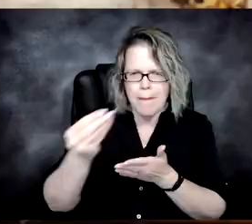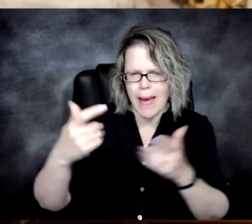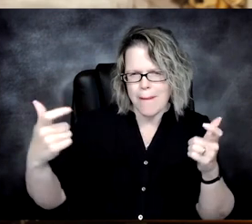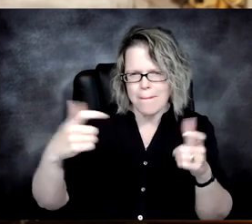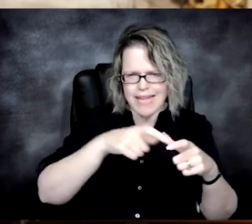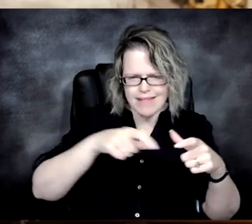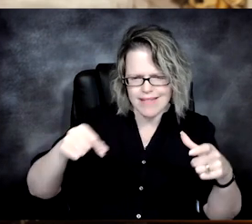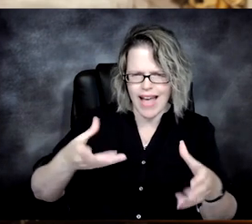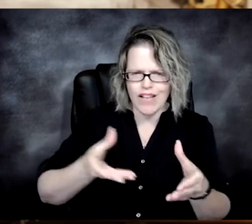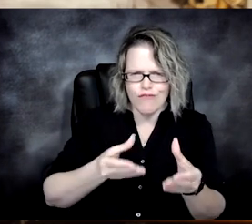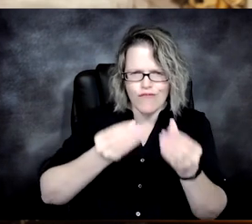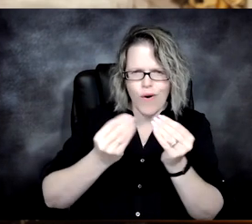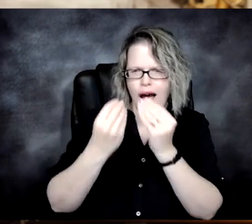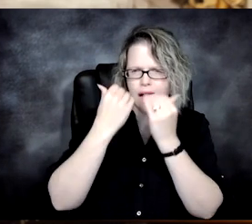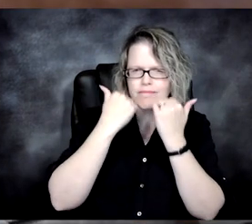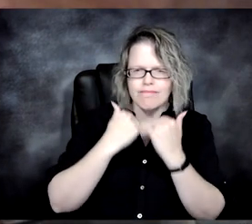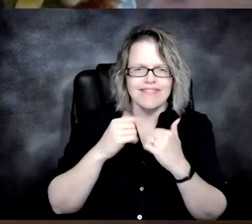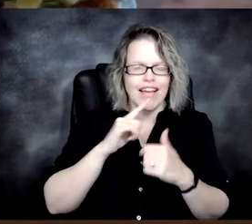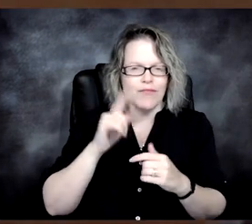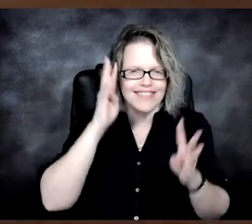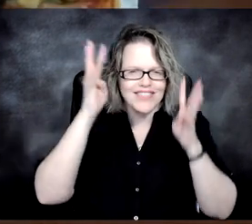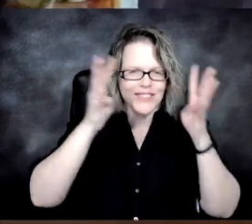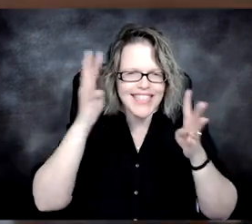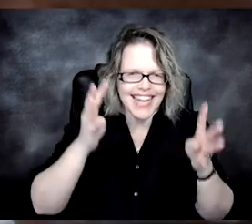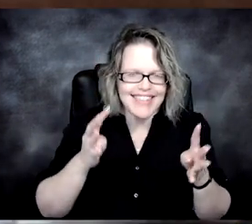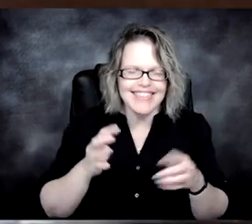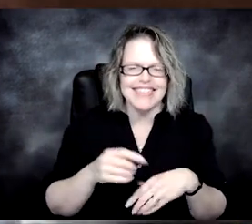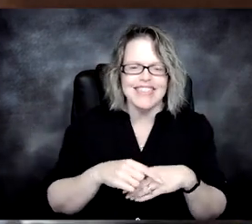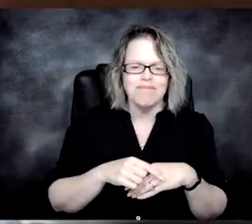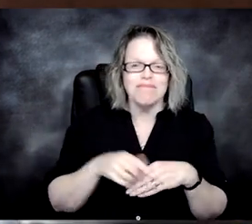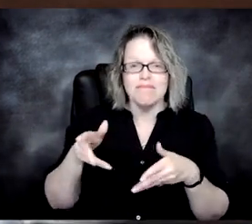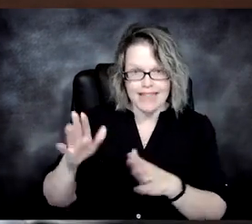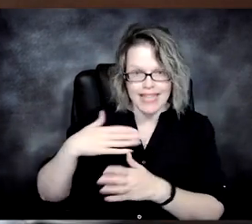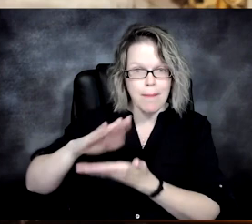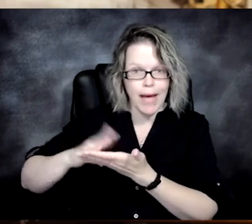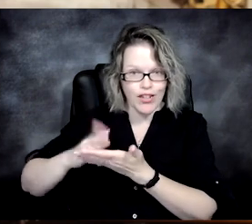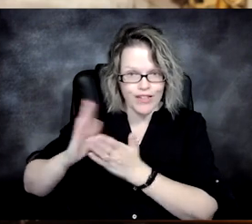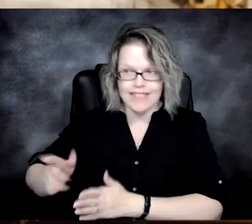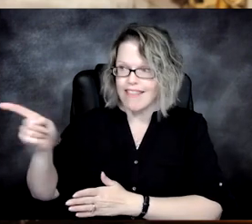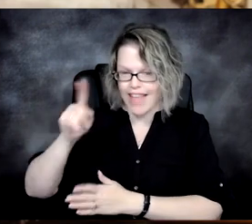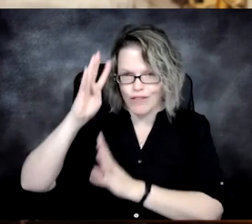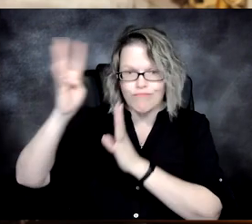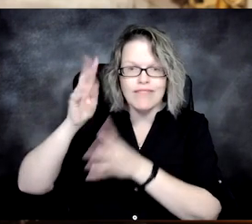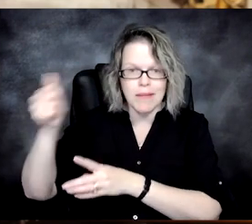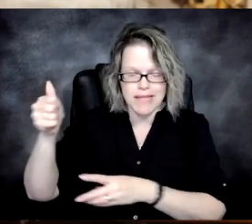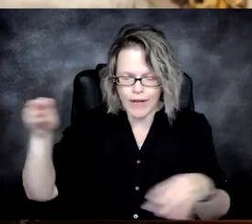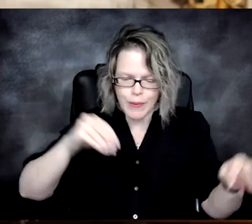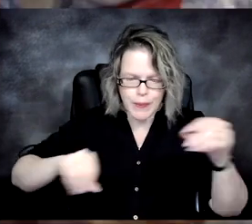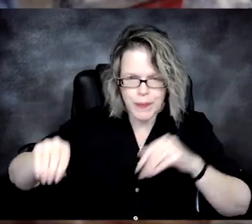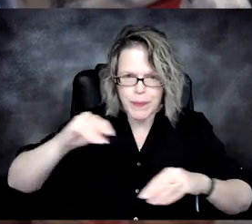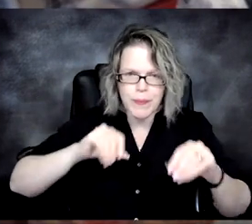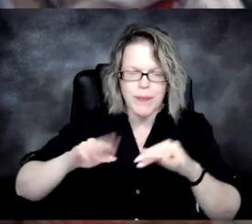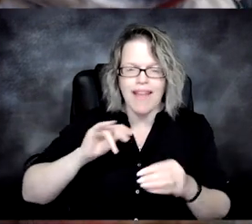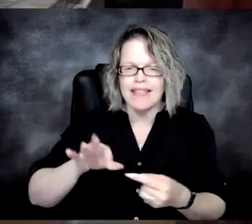half. I like to be creative with the slices. I like to let my cooks that are working with me as well, let them be creative when it comes to our